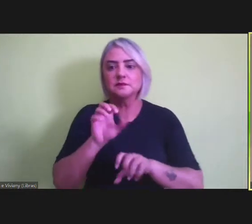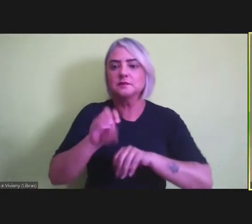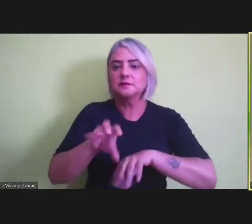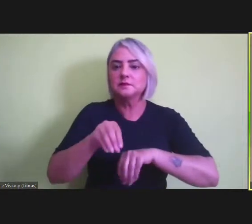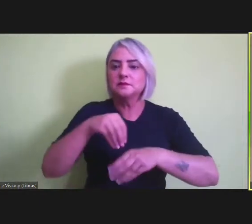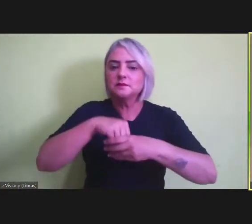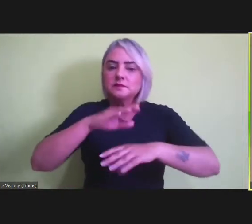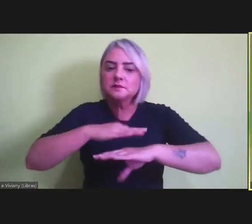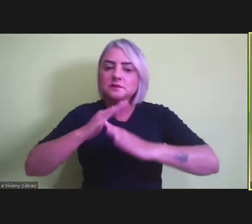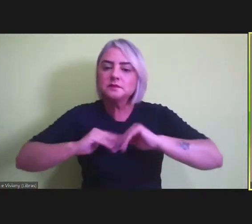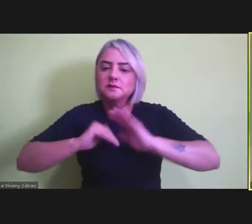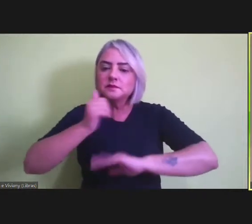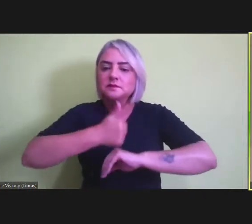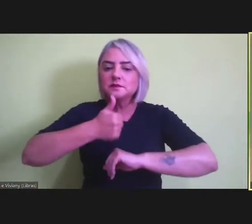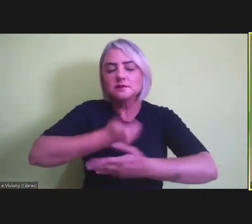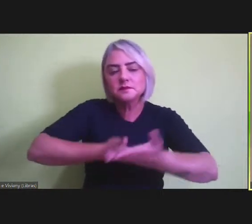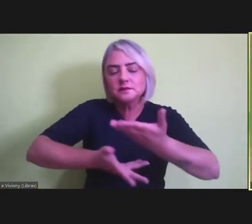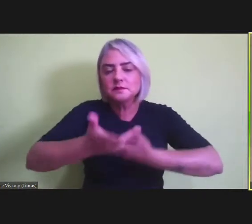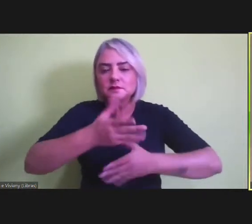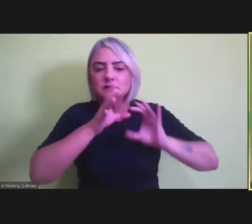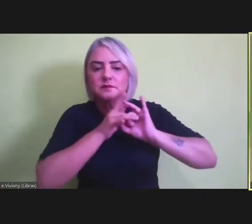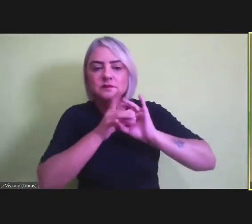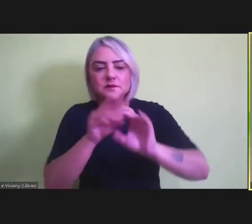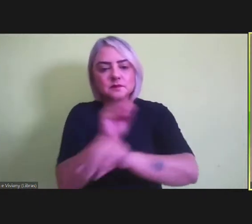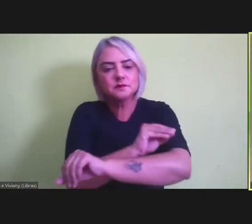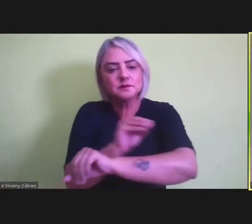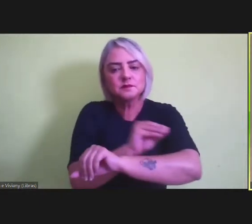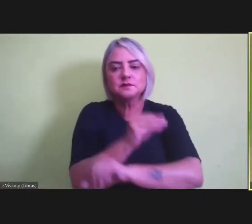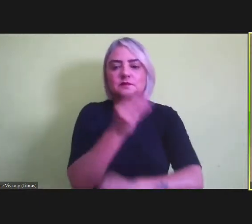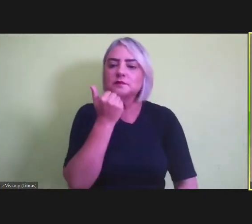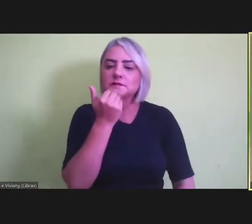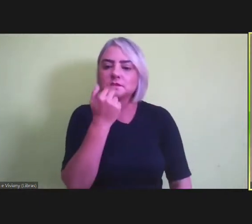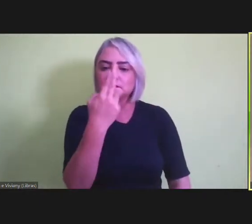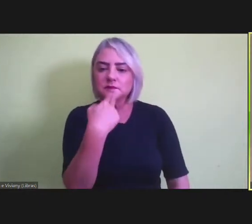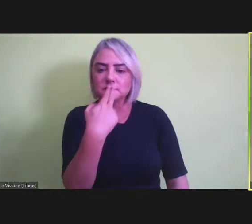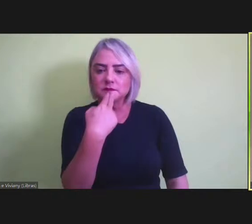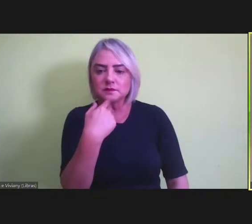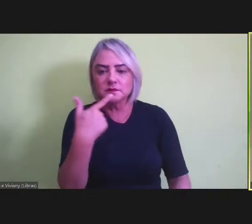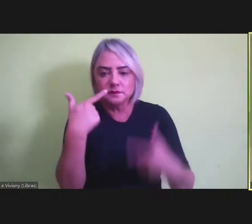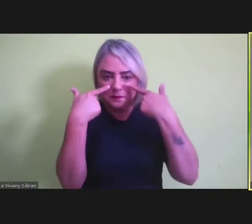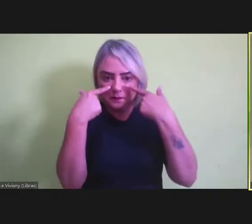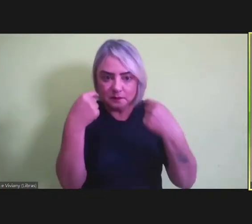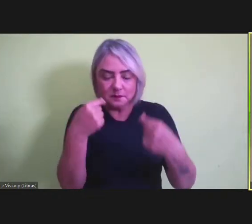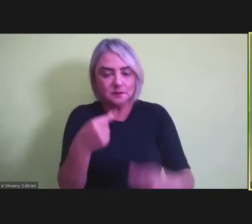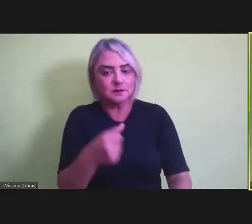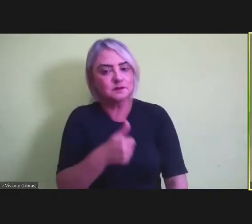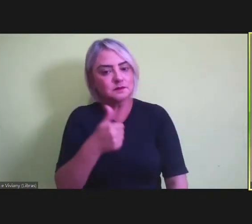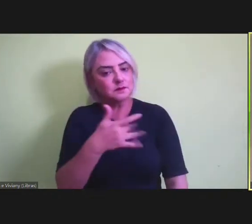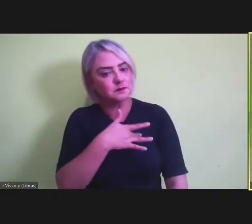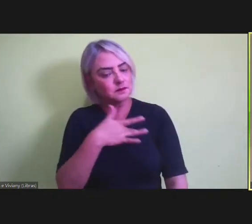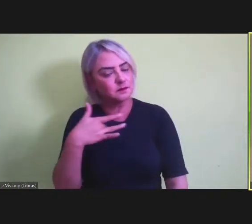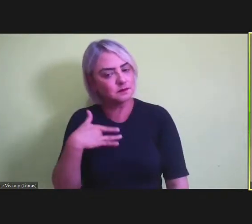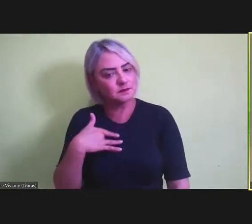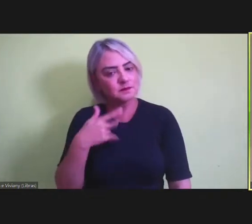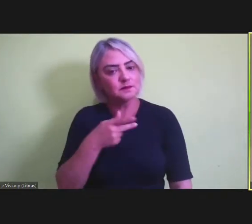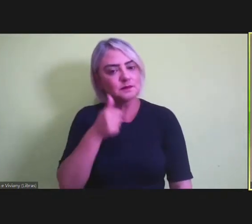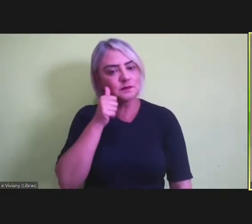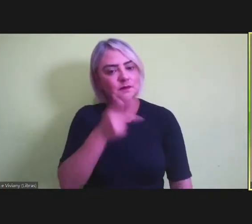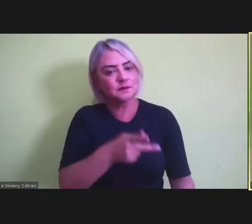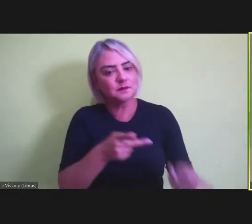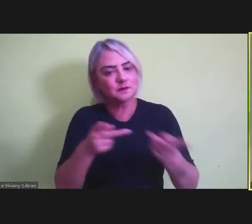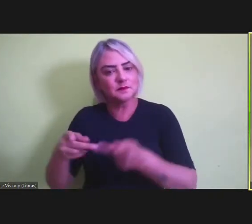deal with this theme in the context of care and food and nutrition and primary healthcare,